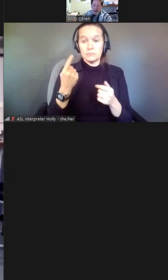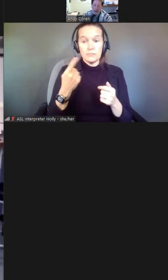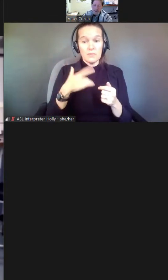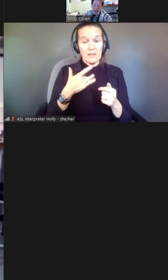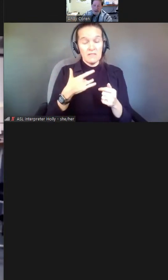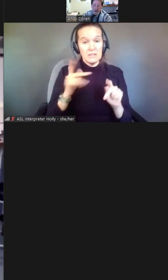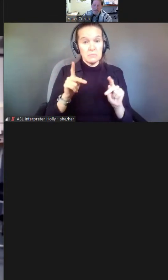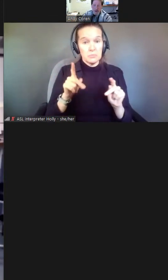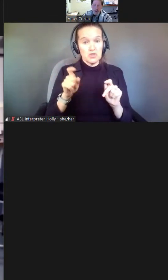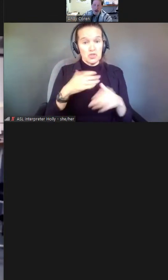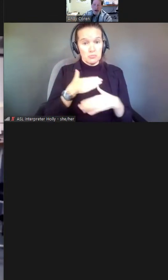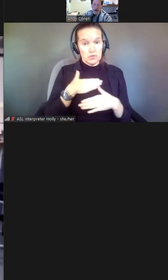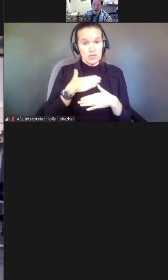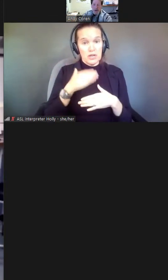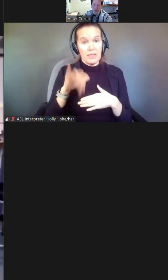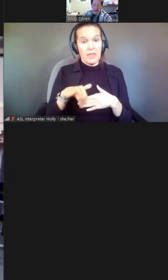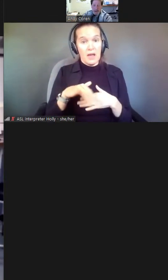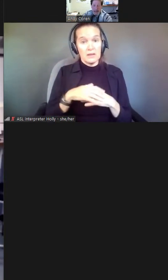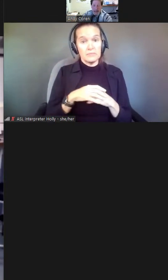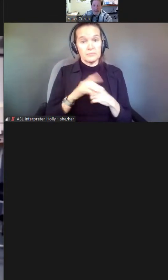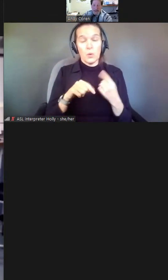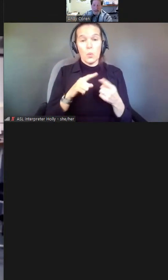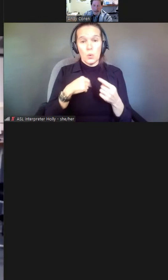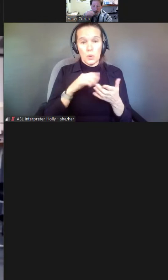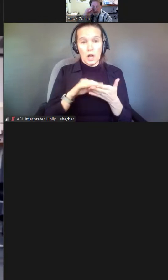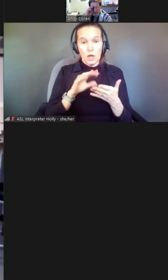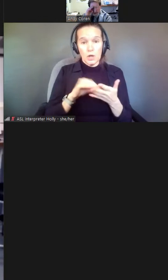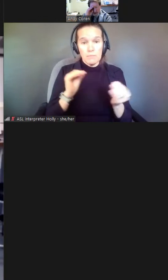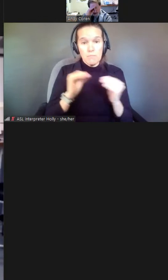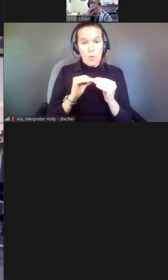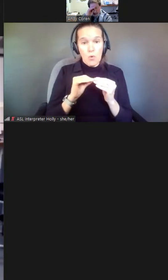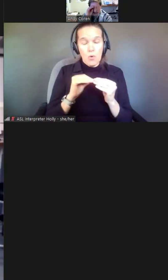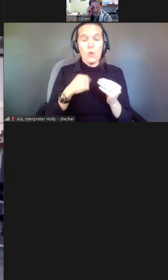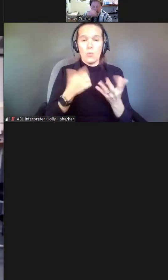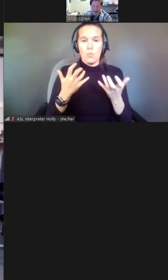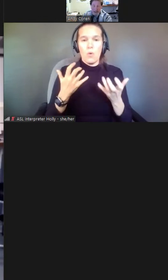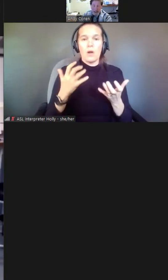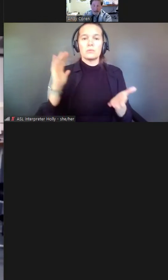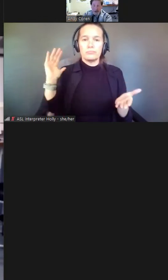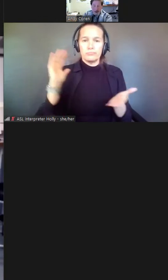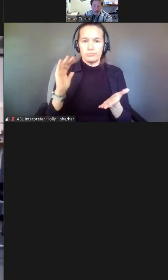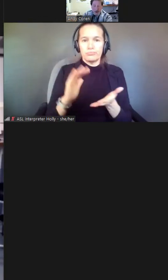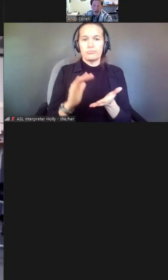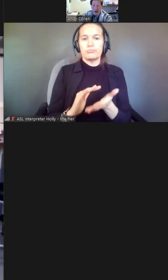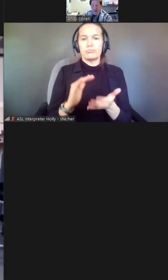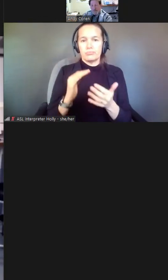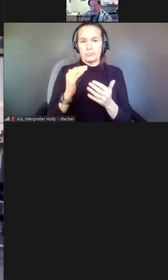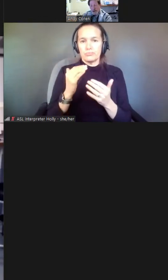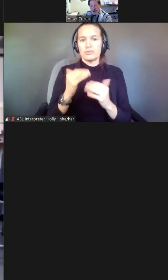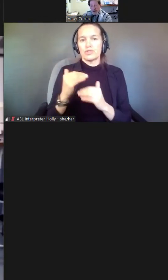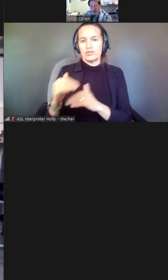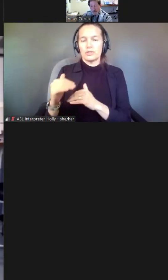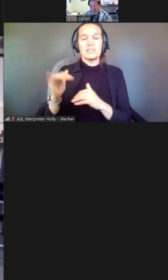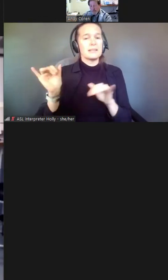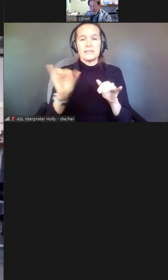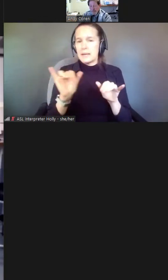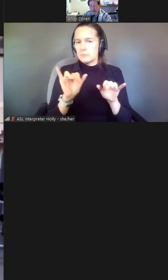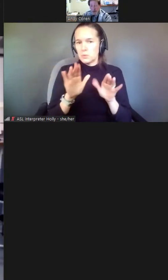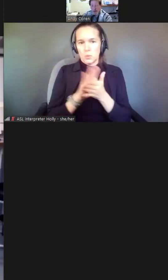as we learn more. We want to relax the restrictions. The same thing has been true of